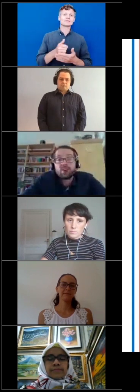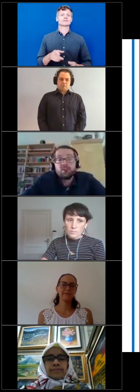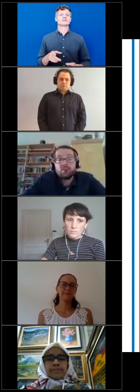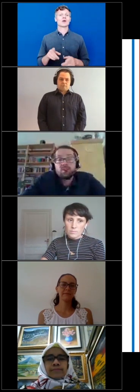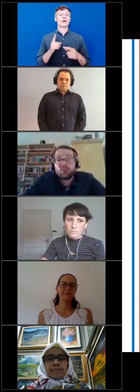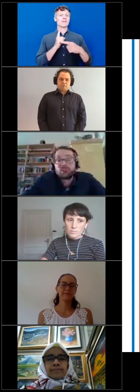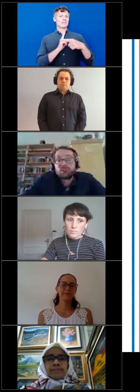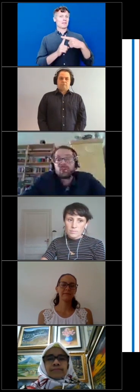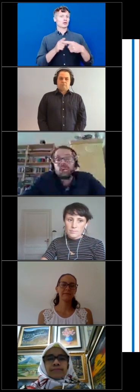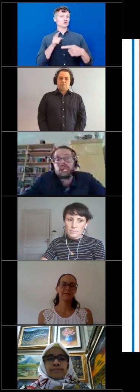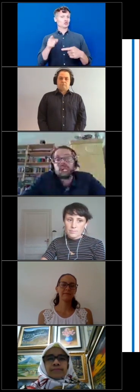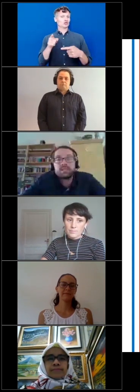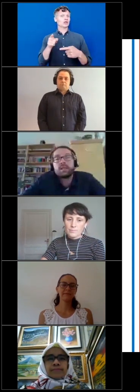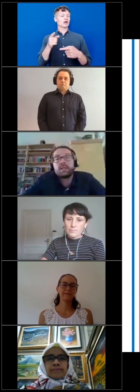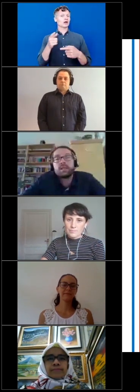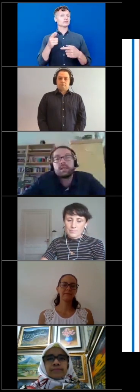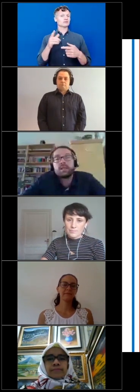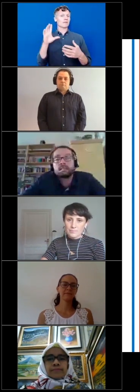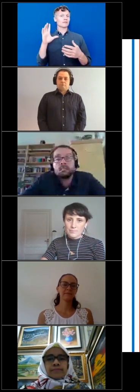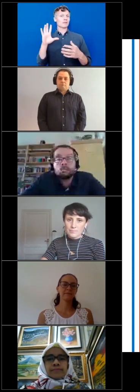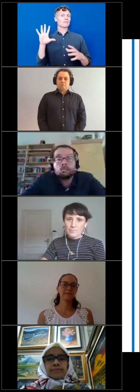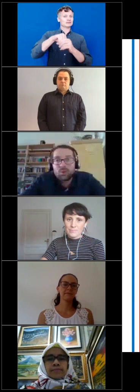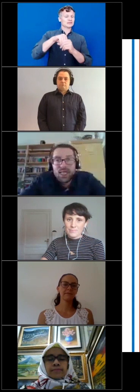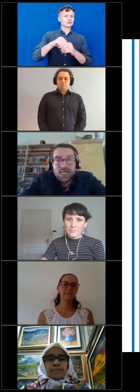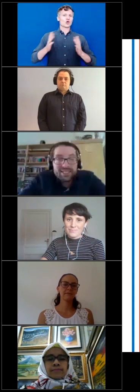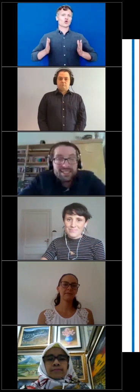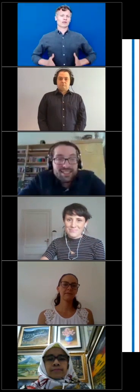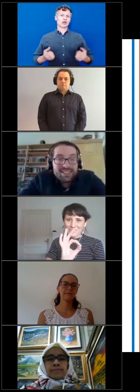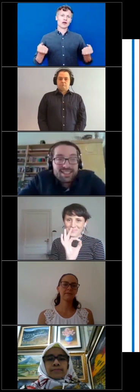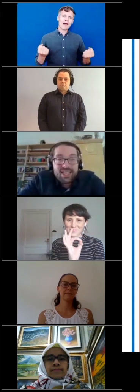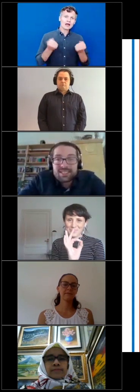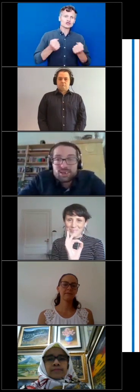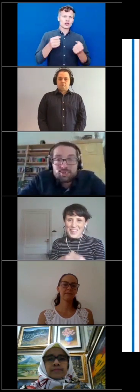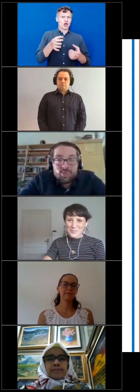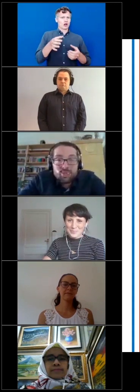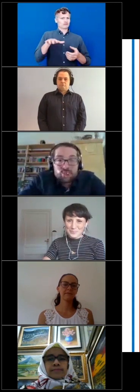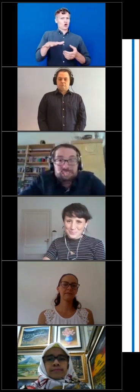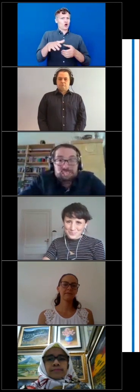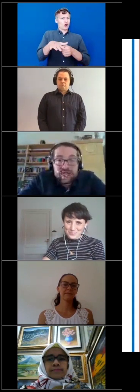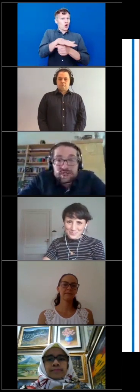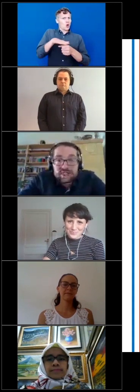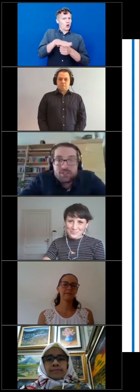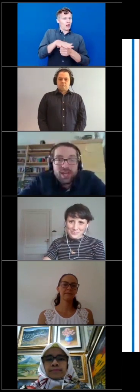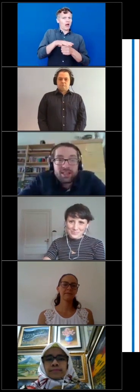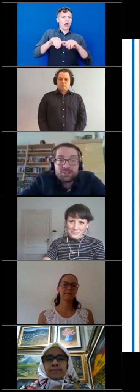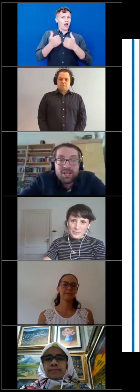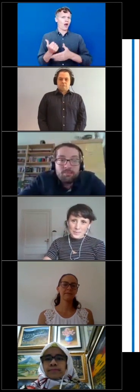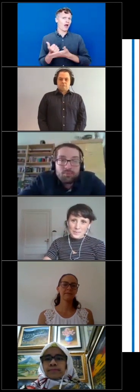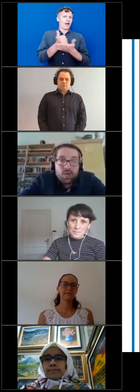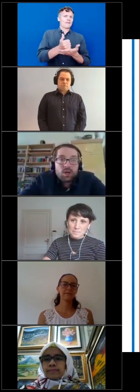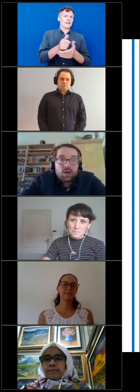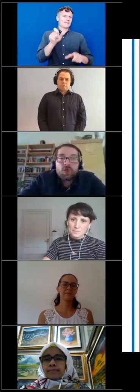on inclusion of persons with disabilities in humanitarian action. Welcome, Sien. Next, Paul Mugambi joins us from Kenya